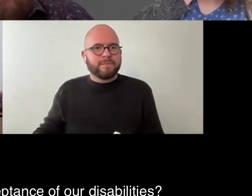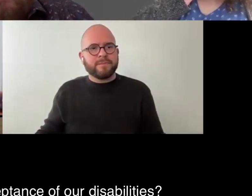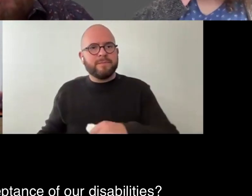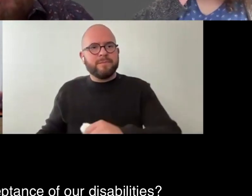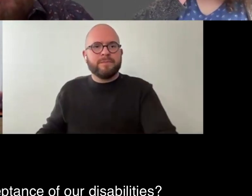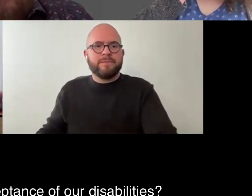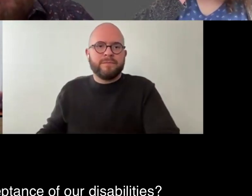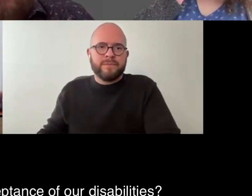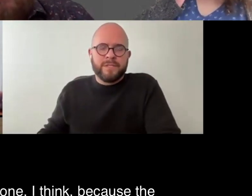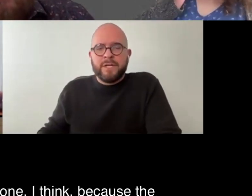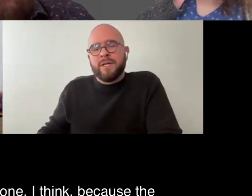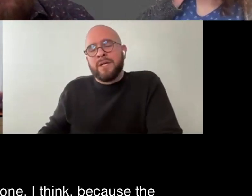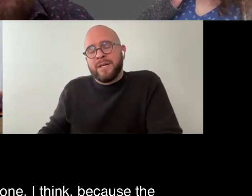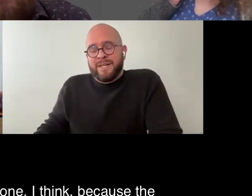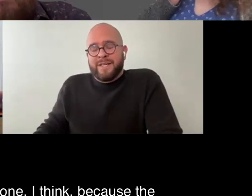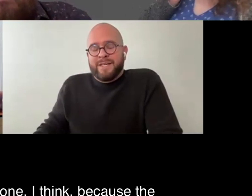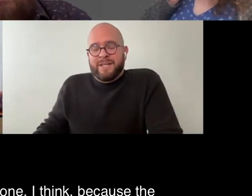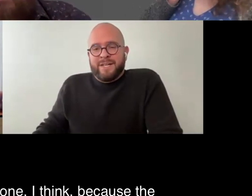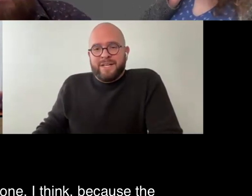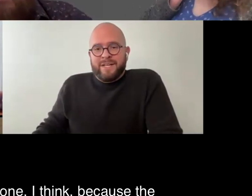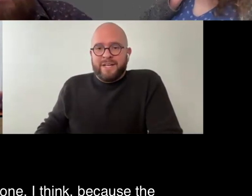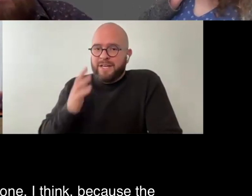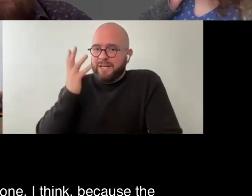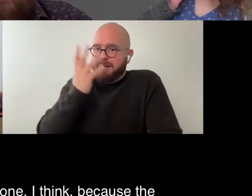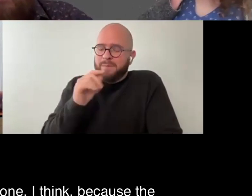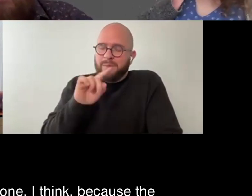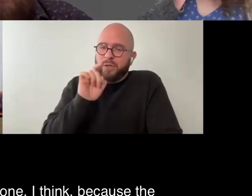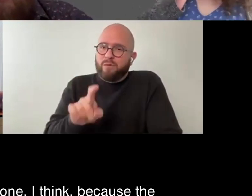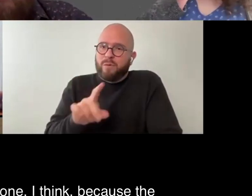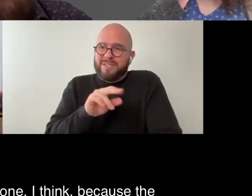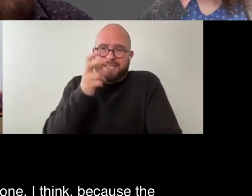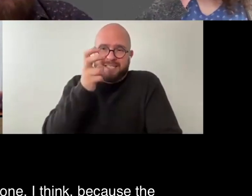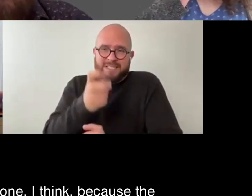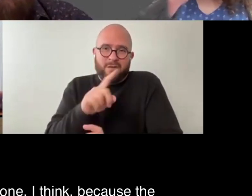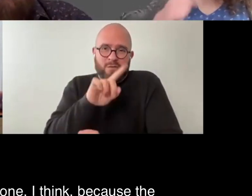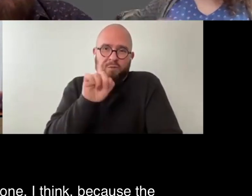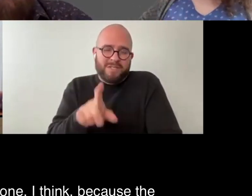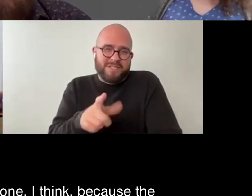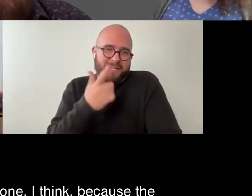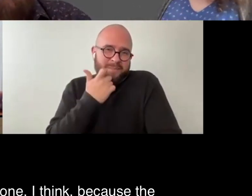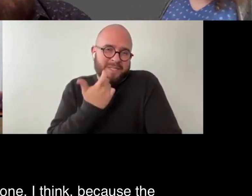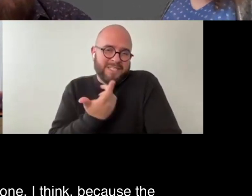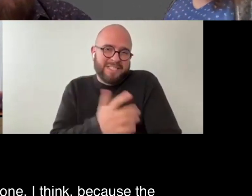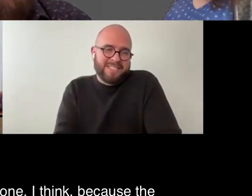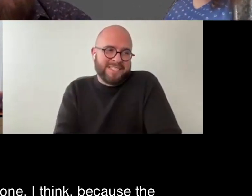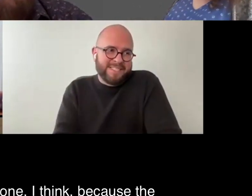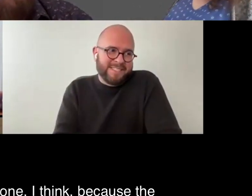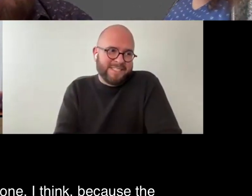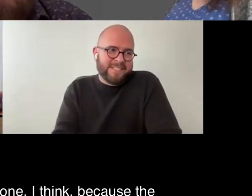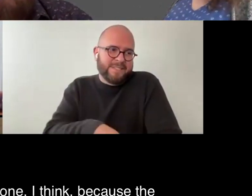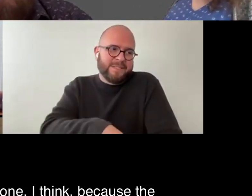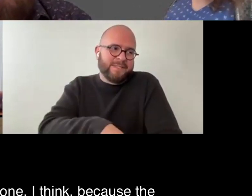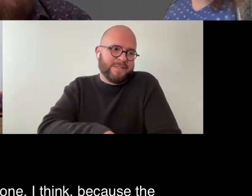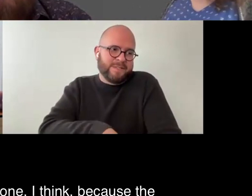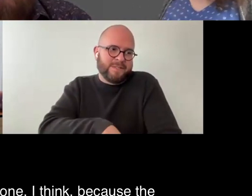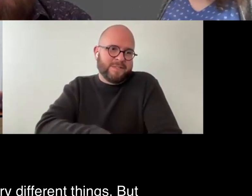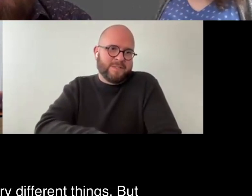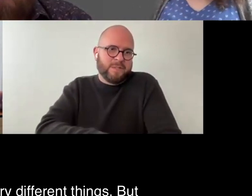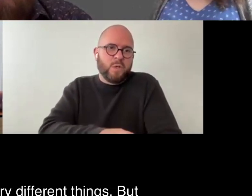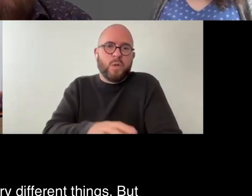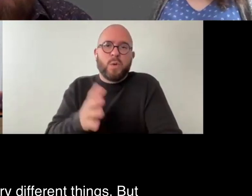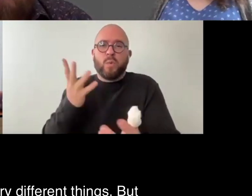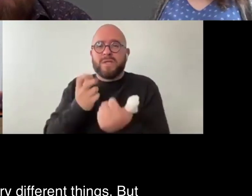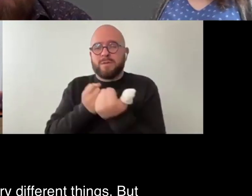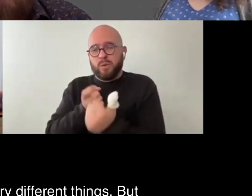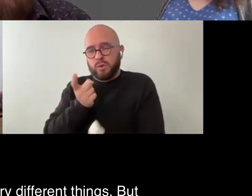Oh, this is such a beautiful question and a difficult one, I think, because the question of what supports you and what supports me, well,